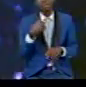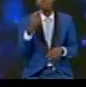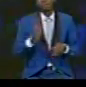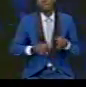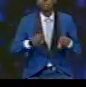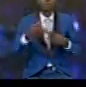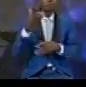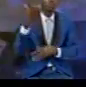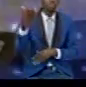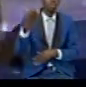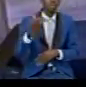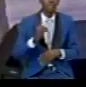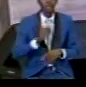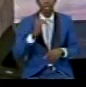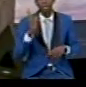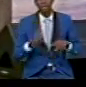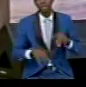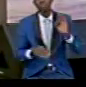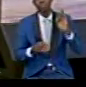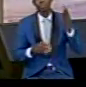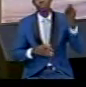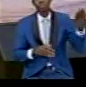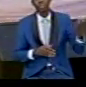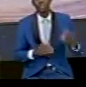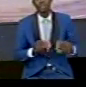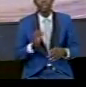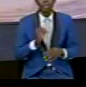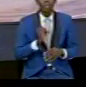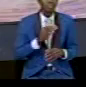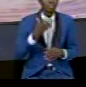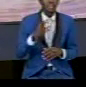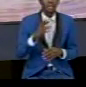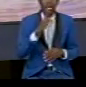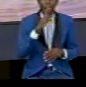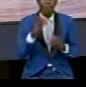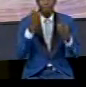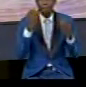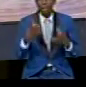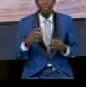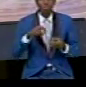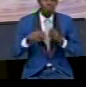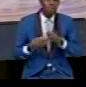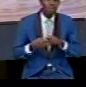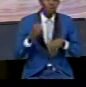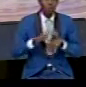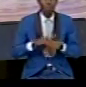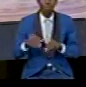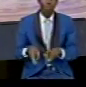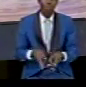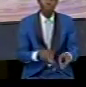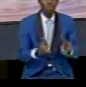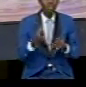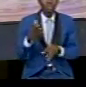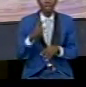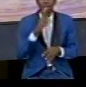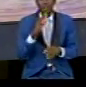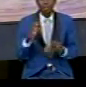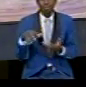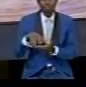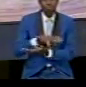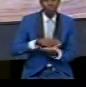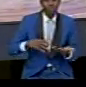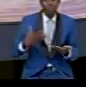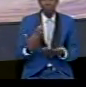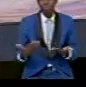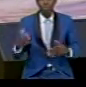there, I can't reach them. There are thorns on the path, there are pebbles on the road, and